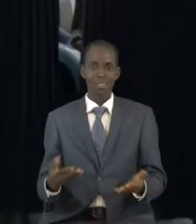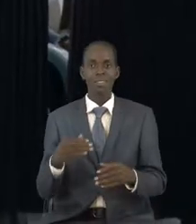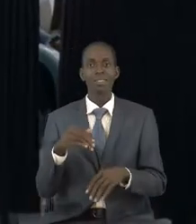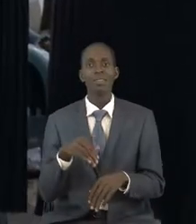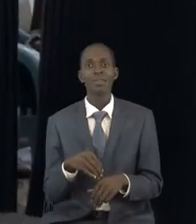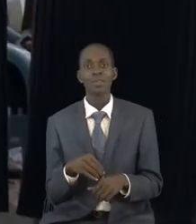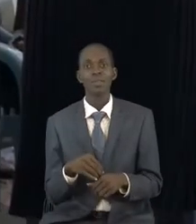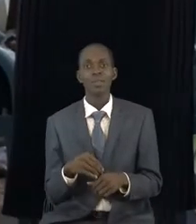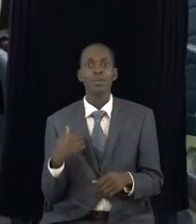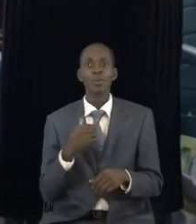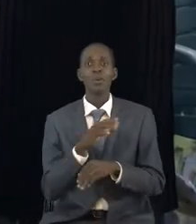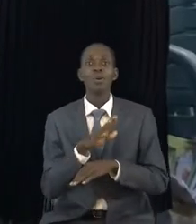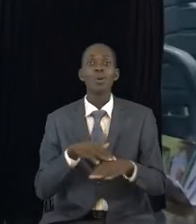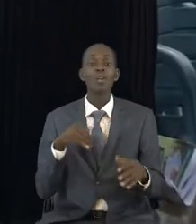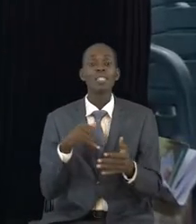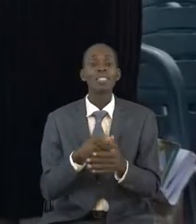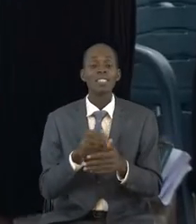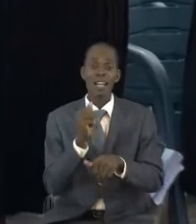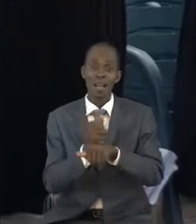call it Abeokuta.